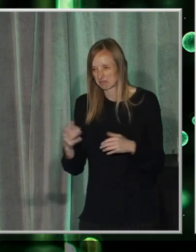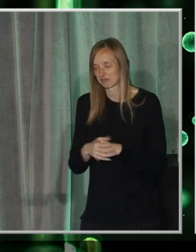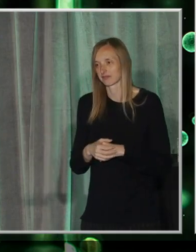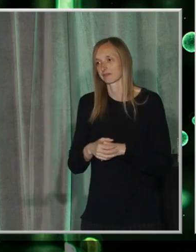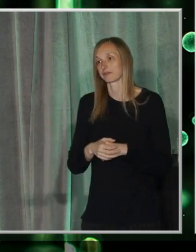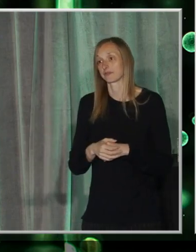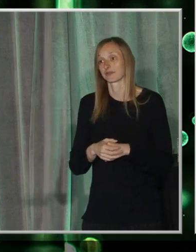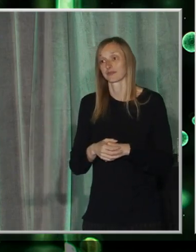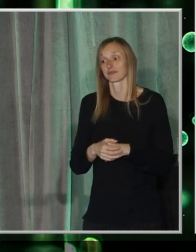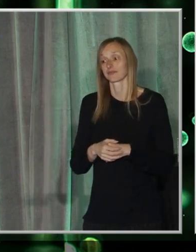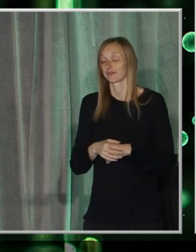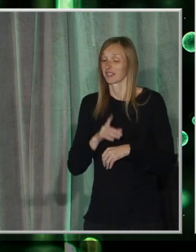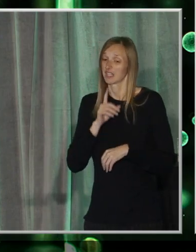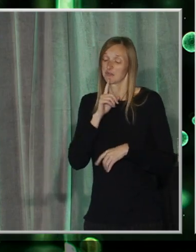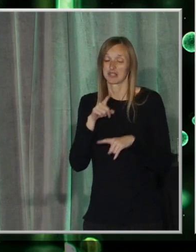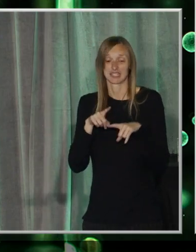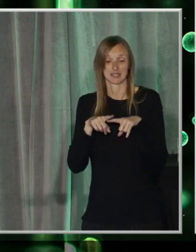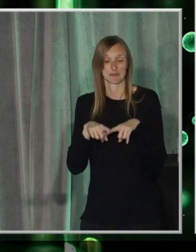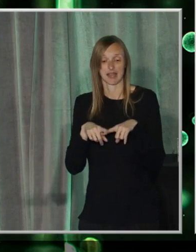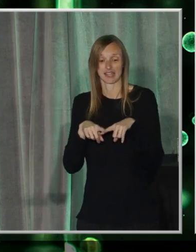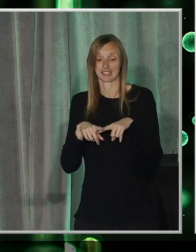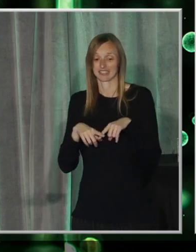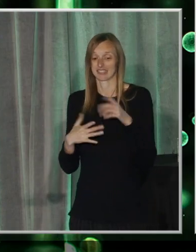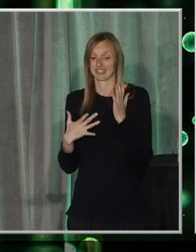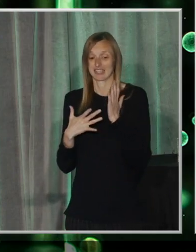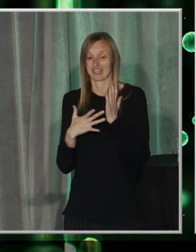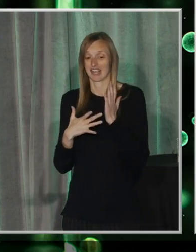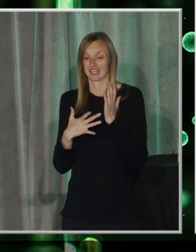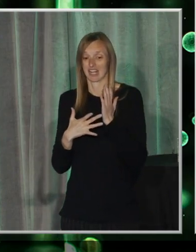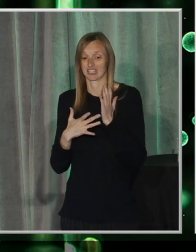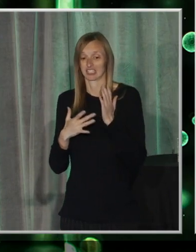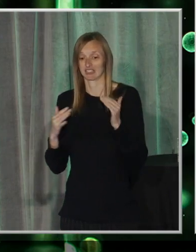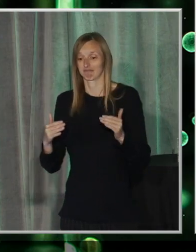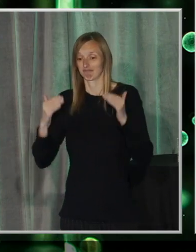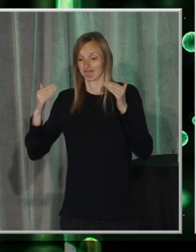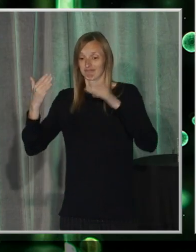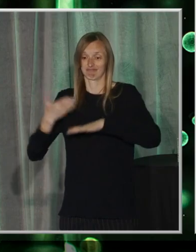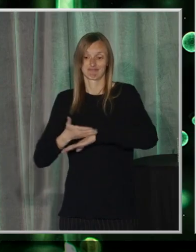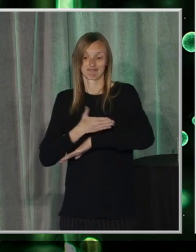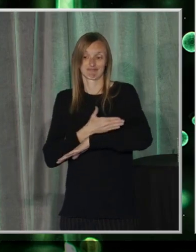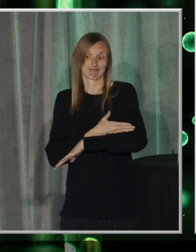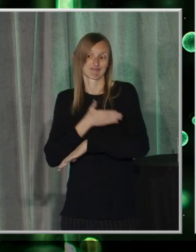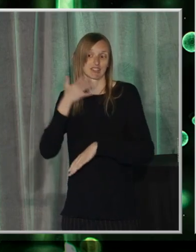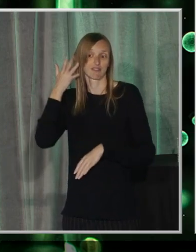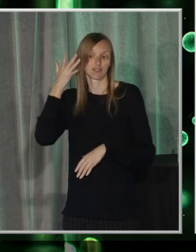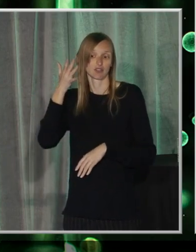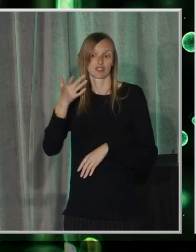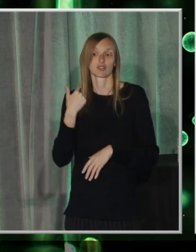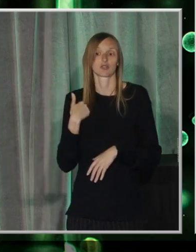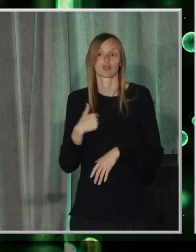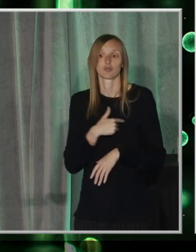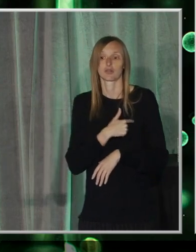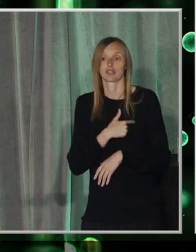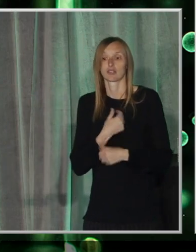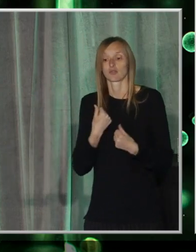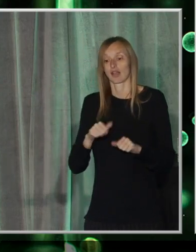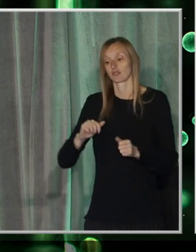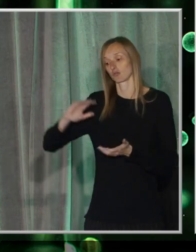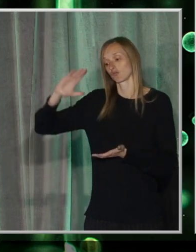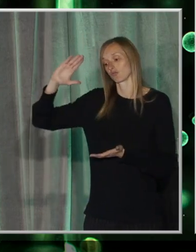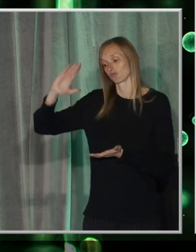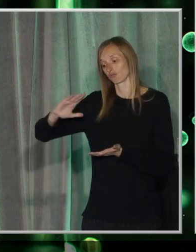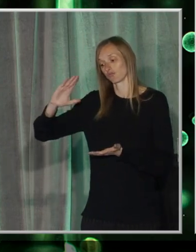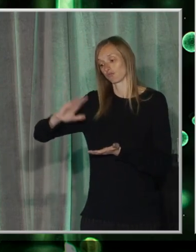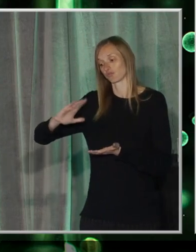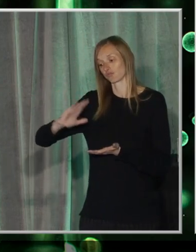That really depends on how technology advances in the future, and we aim to reduce chemical use